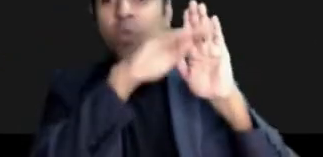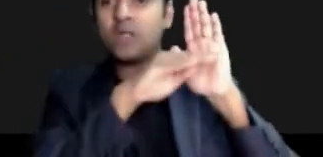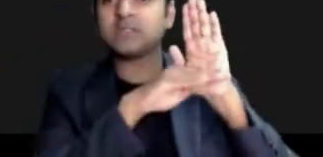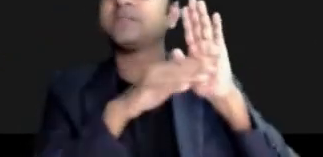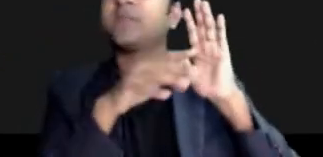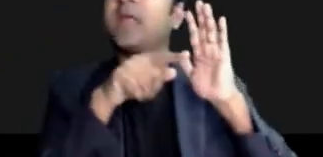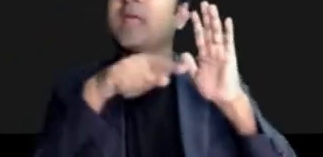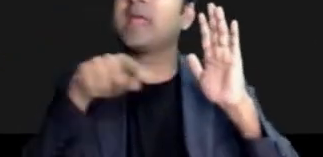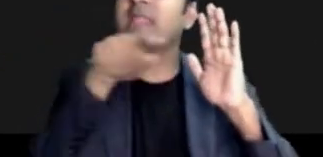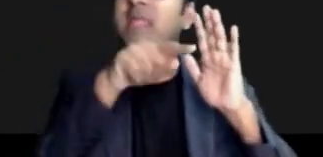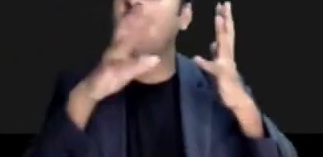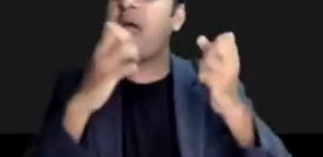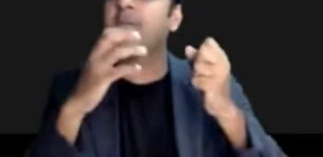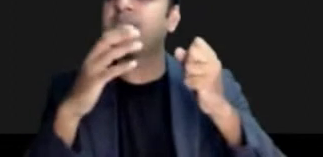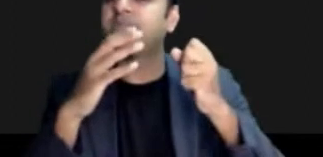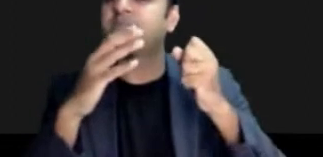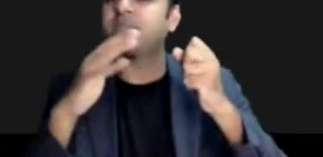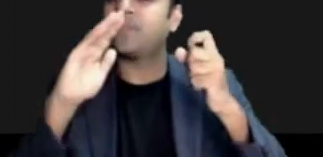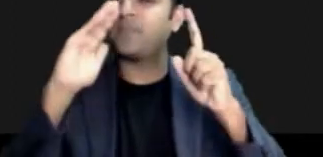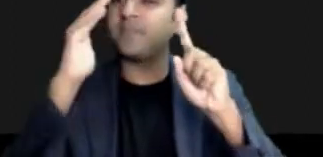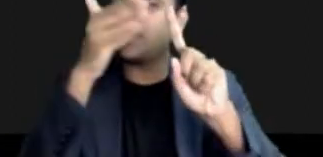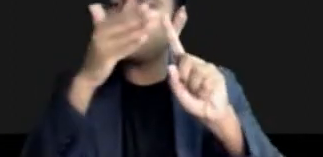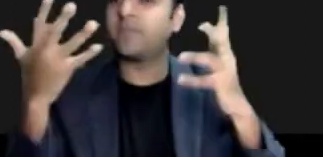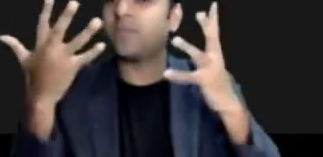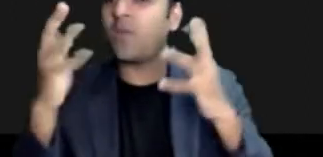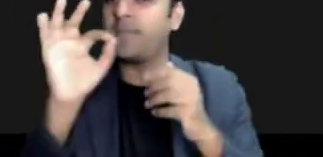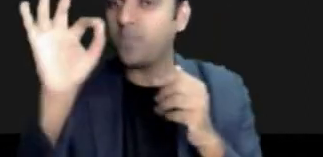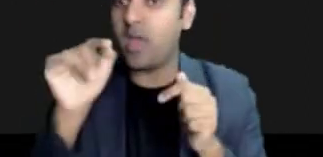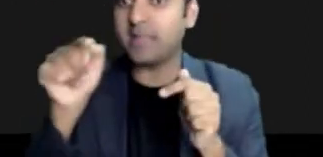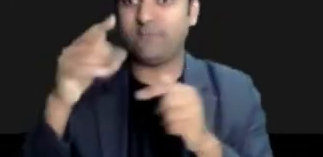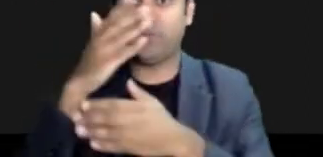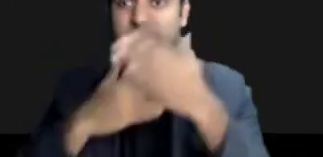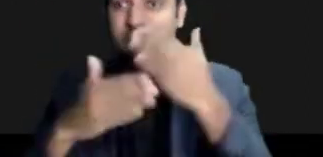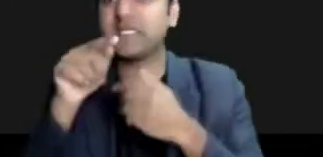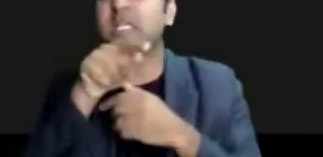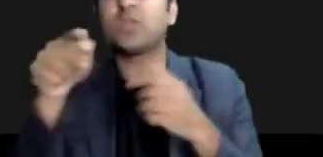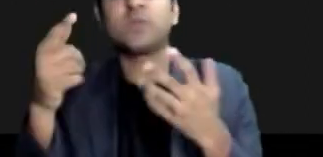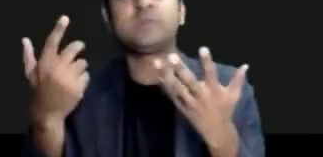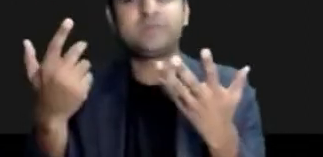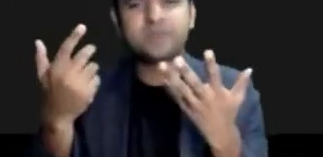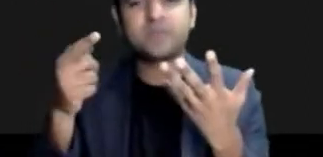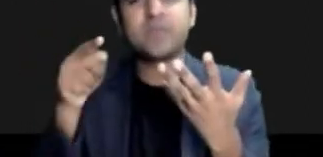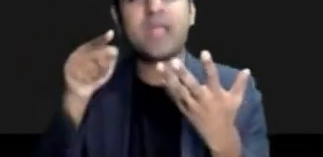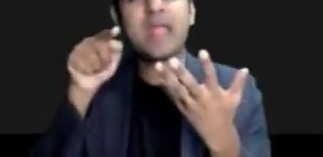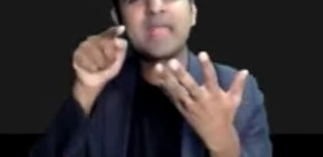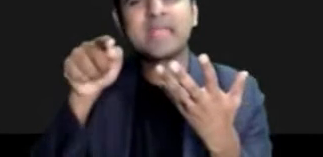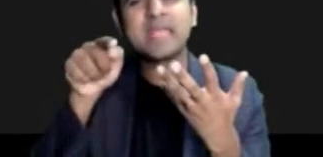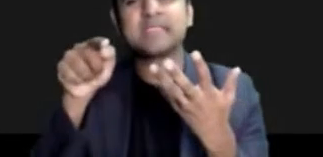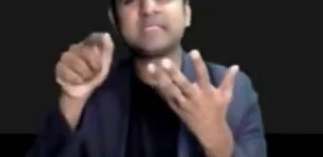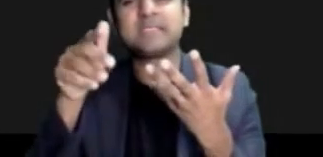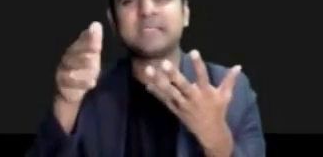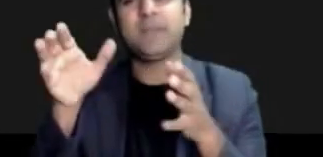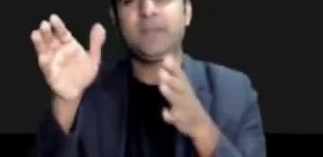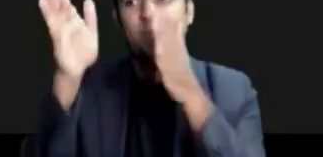particular districts, they will even bring in a person who has no disability to represent persons with disabilities. And in times that we go to